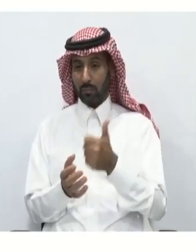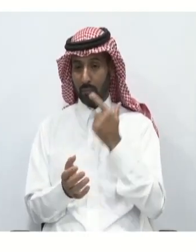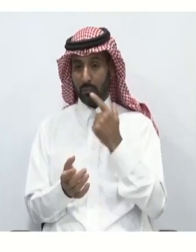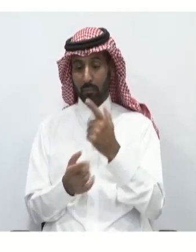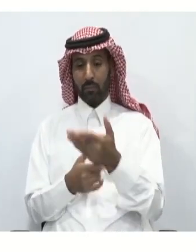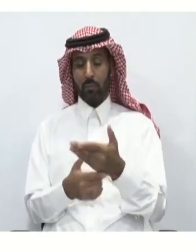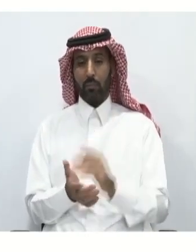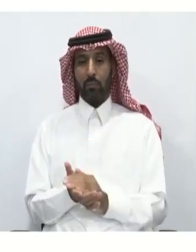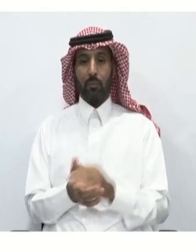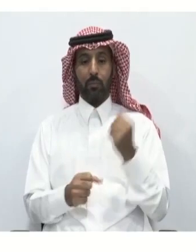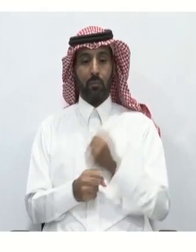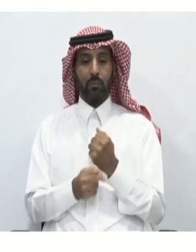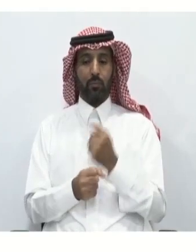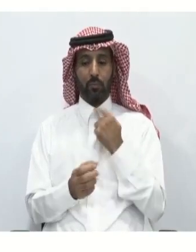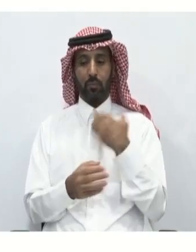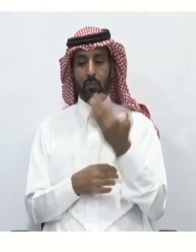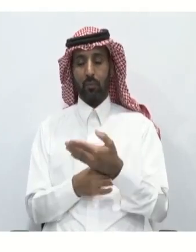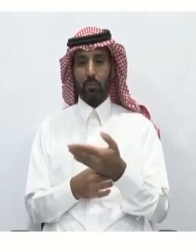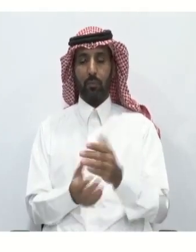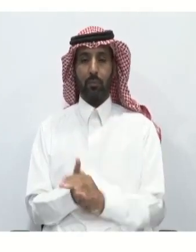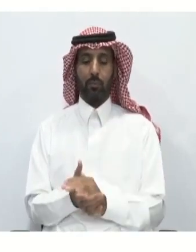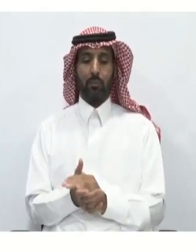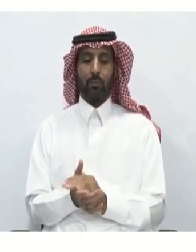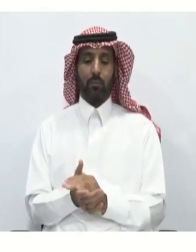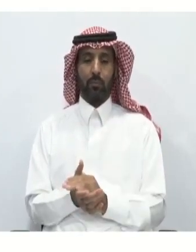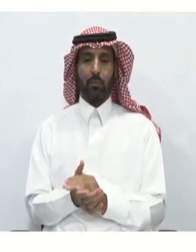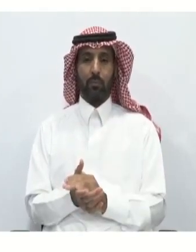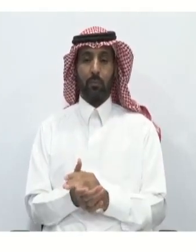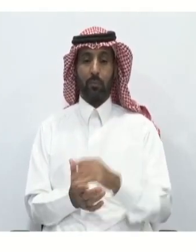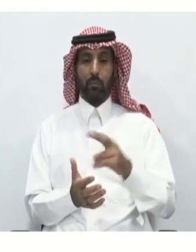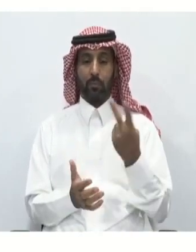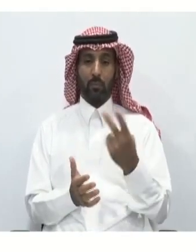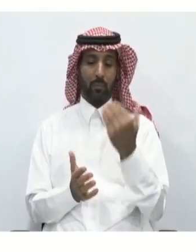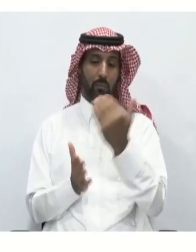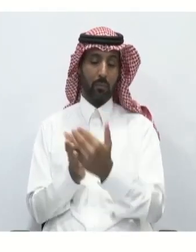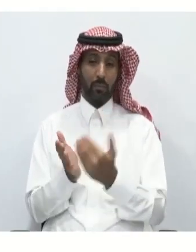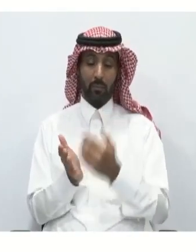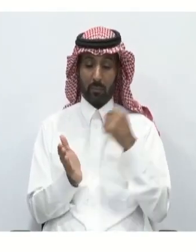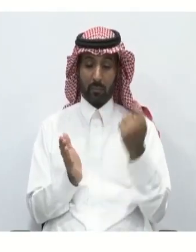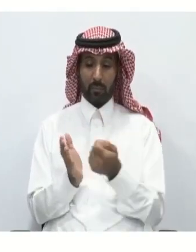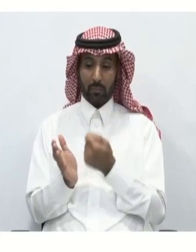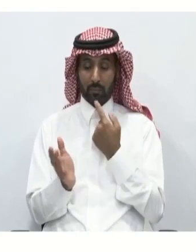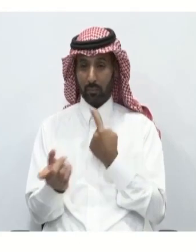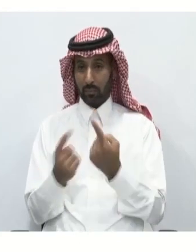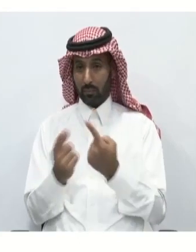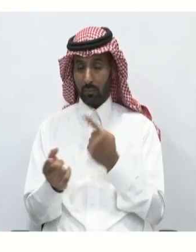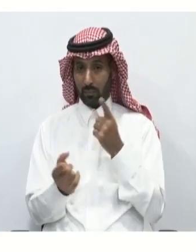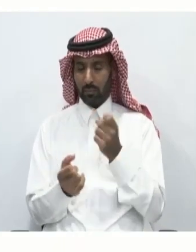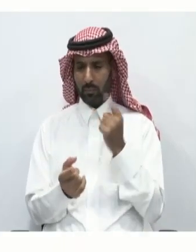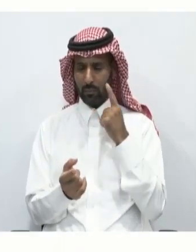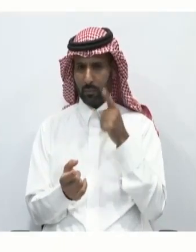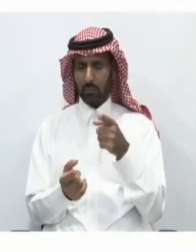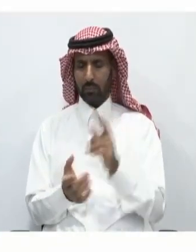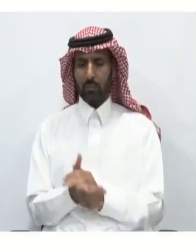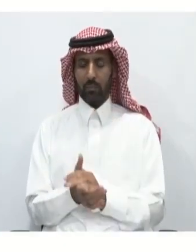ecotourism and the activities that are offered there. The second part, use your notes to discuss your ideas.